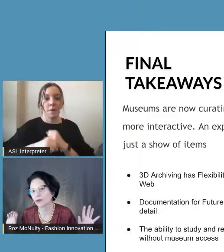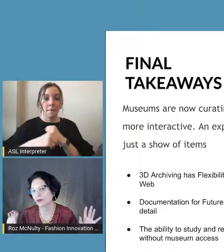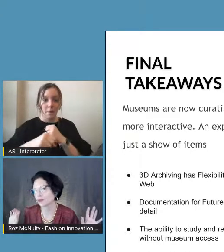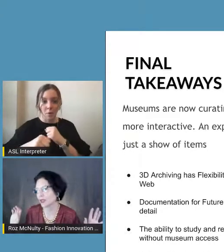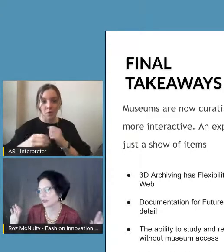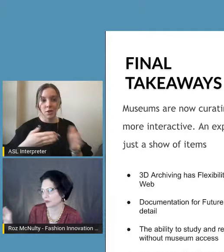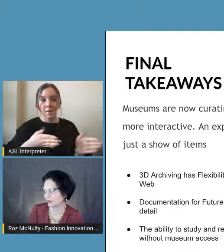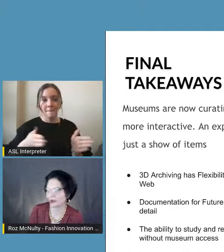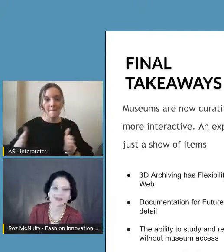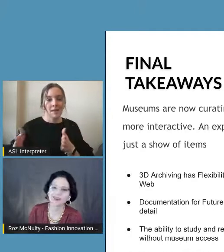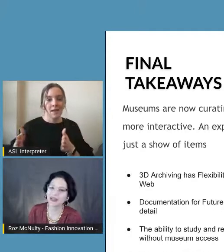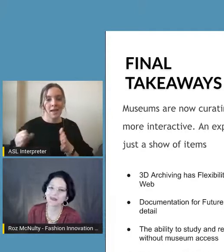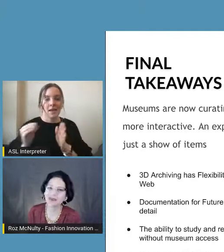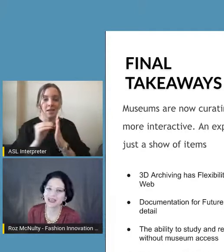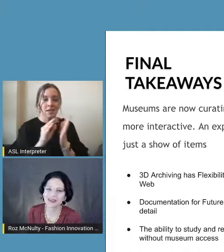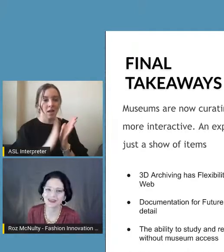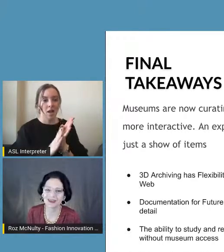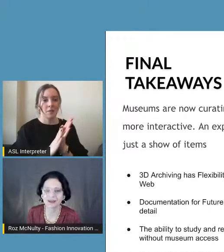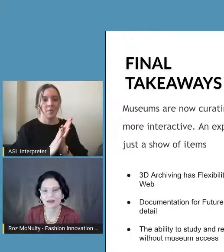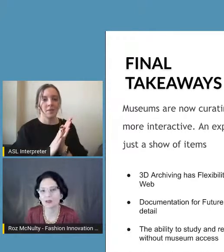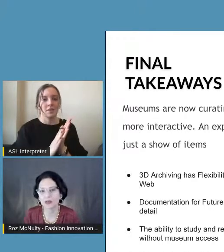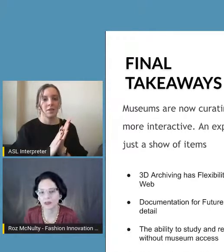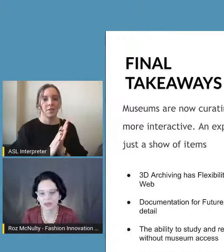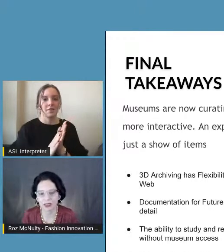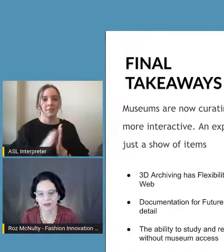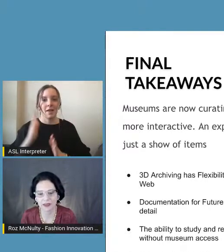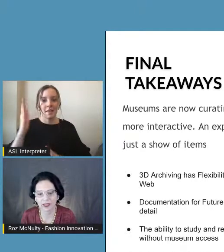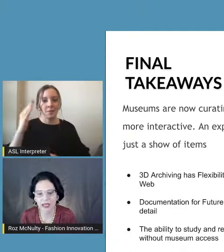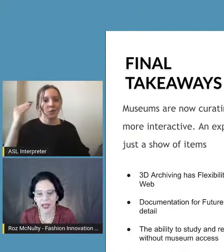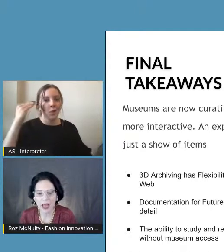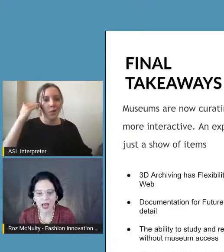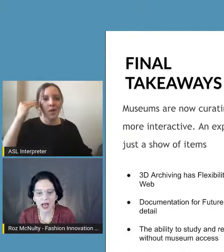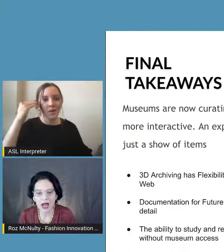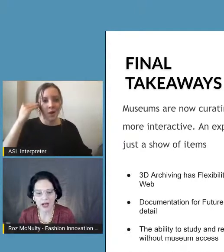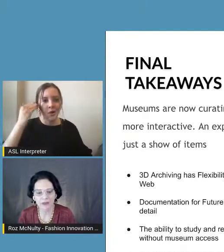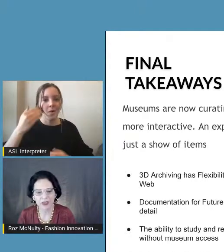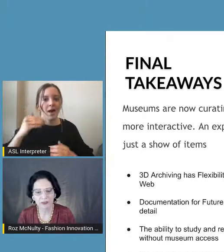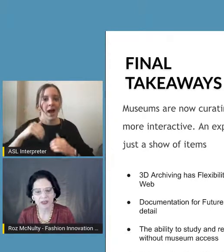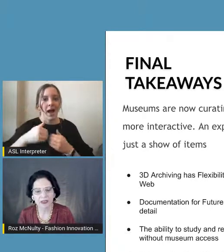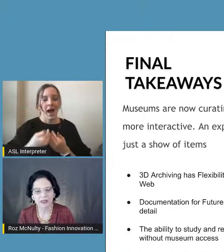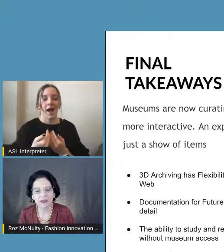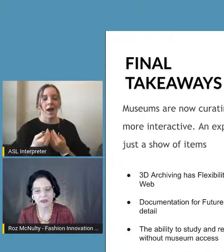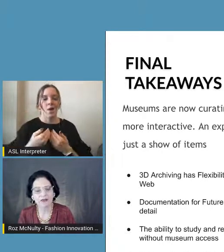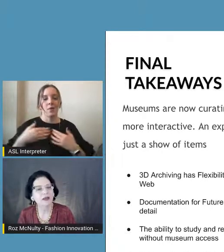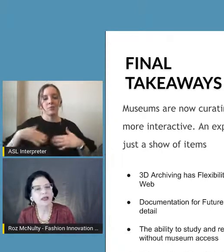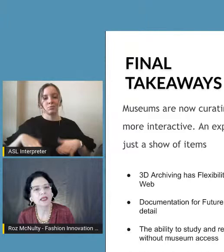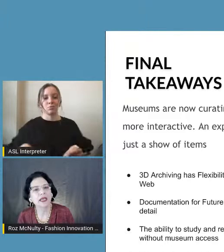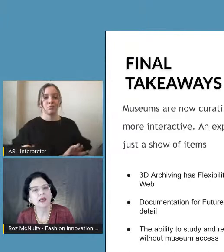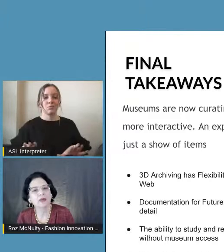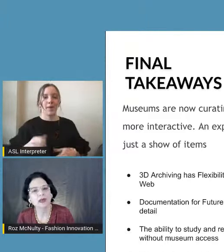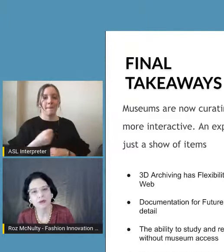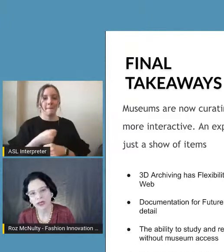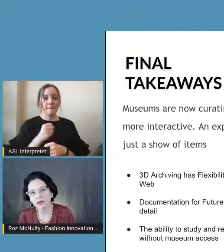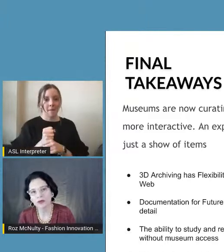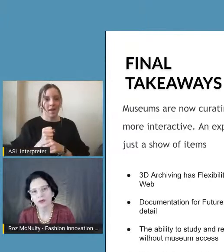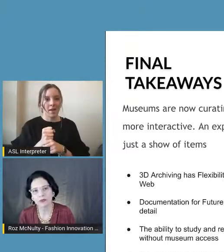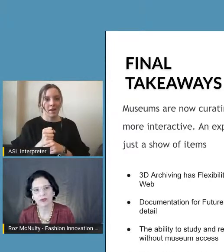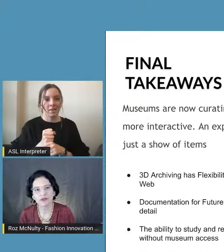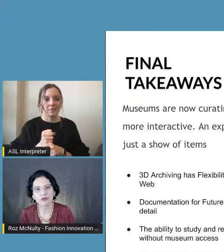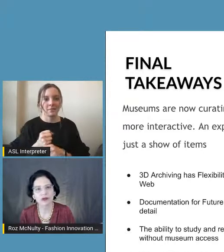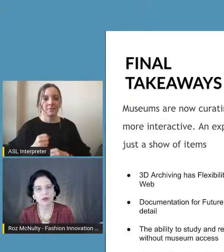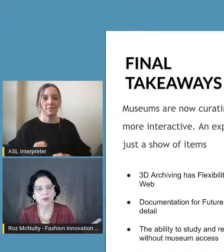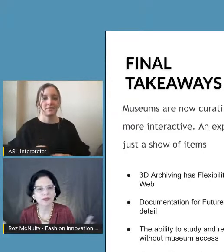that Charles James dress came together, because otherwise you're guessing. The ability to study and recreate